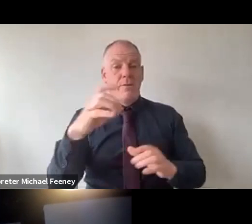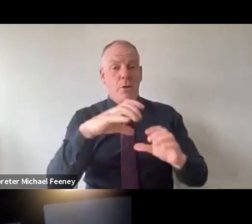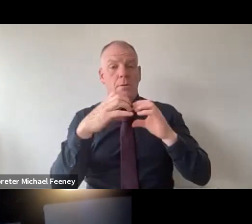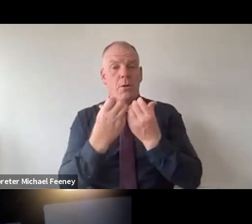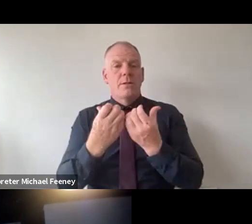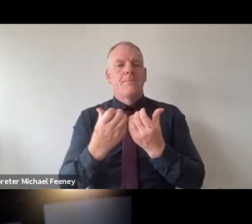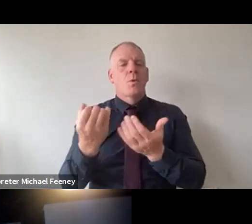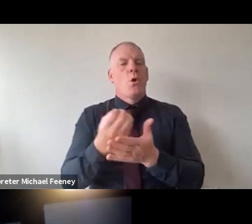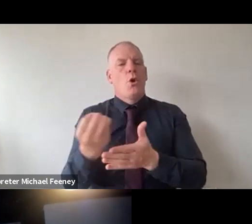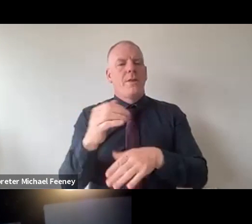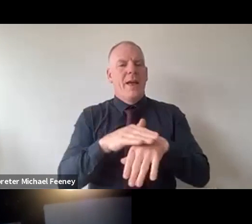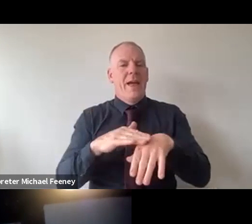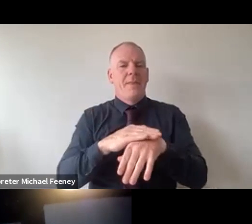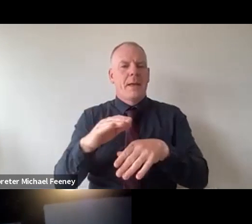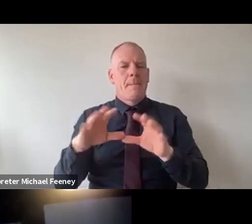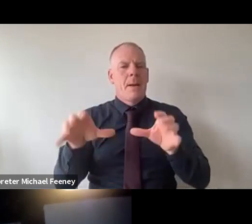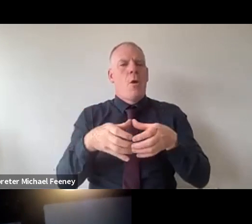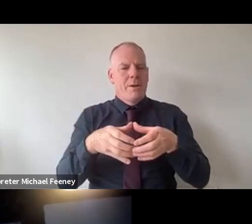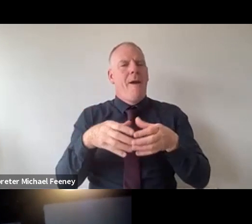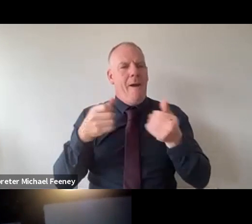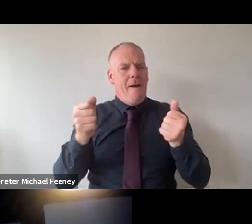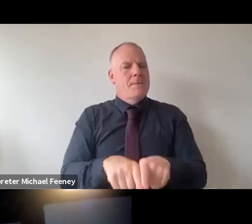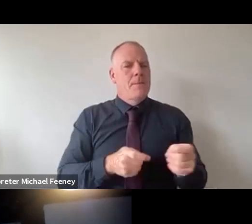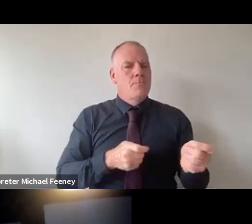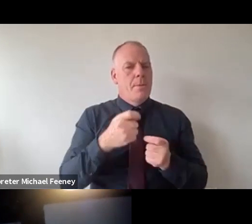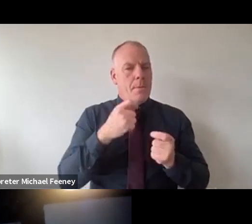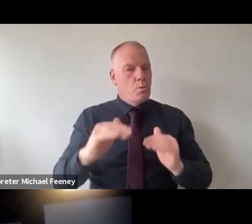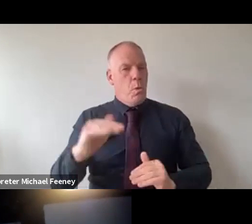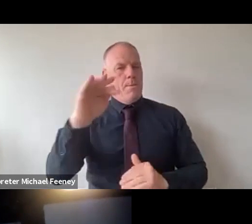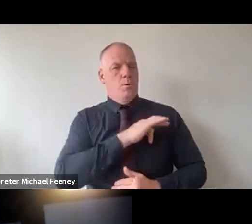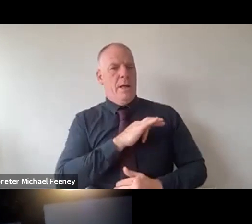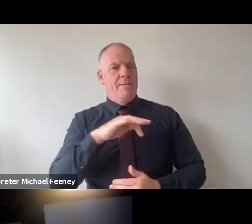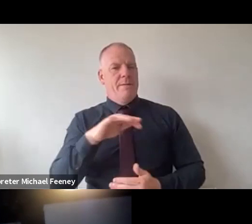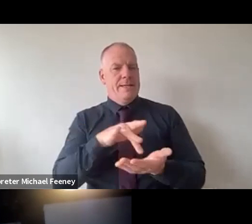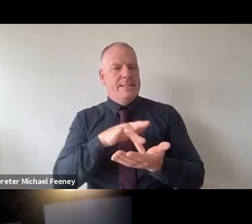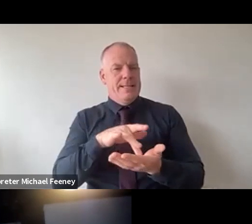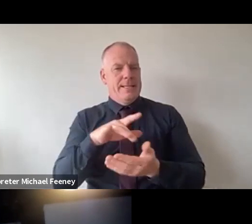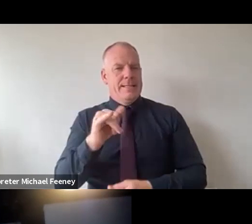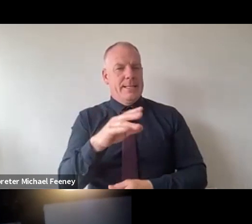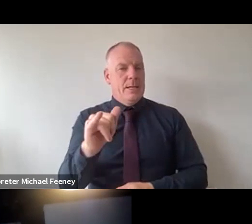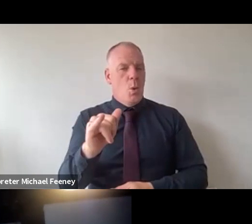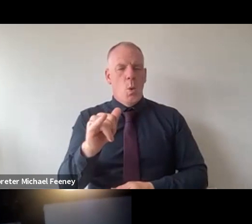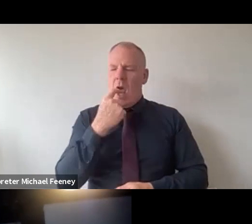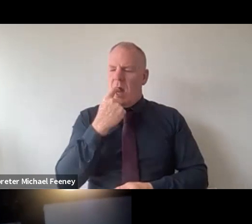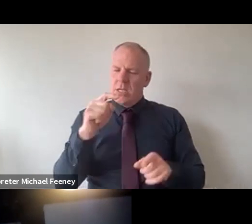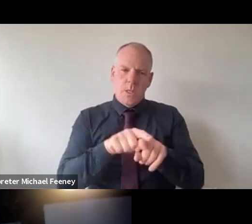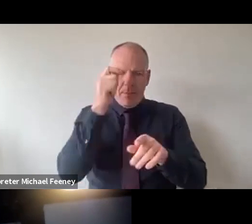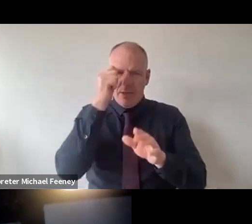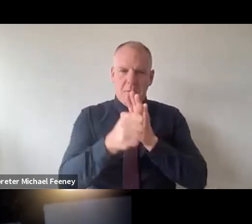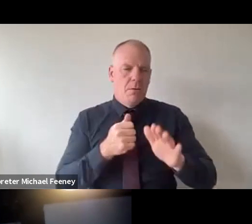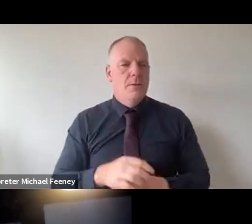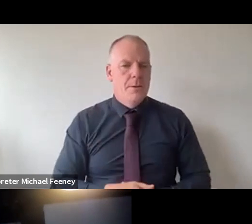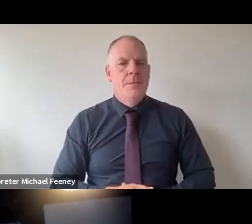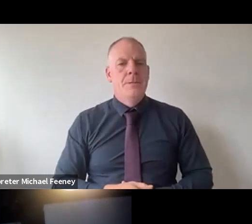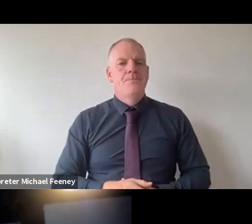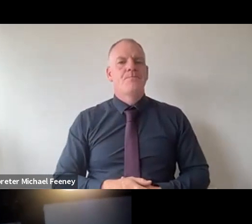ethnic minorities would have that similar treatment. But growing up in the inner city, it was a similar experience. And just to kind of